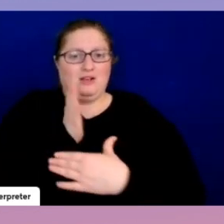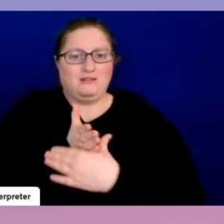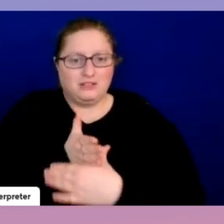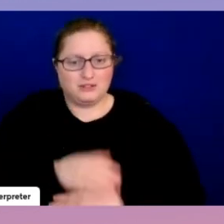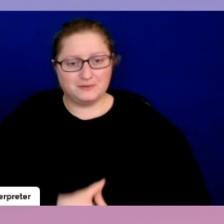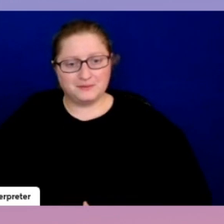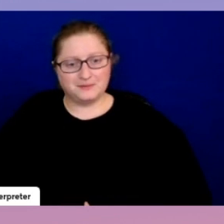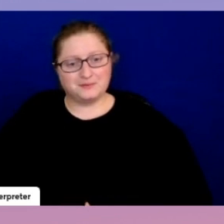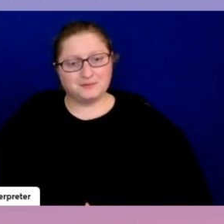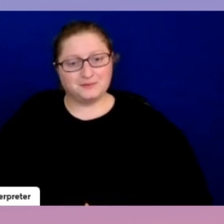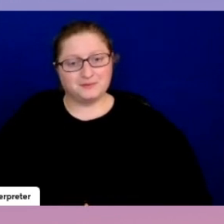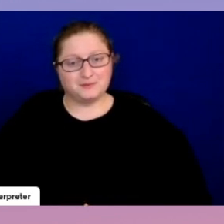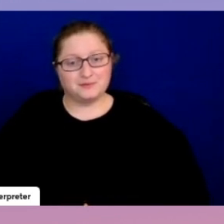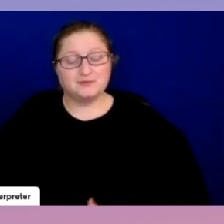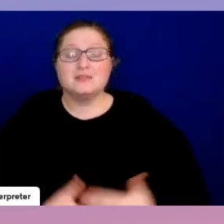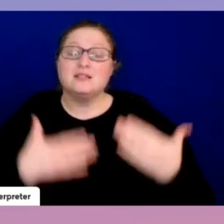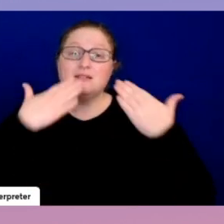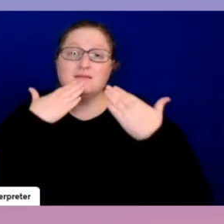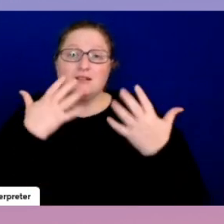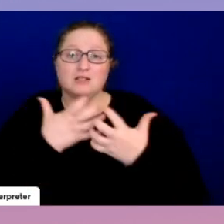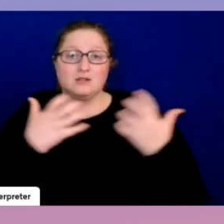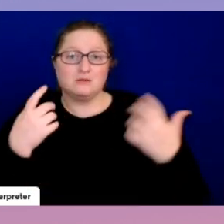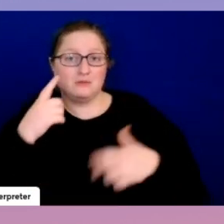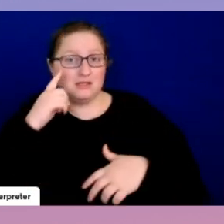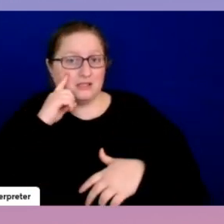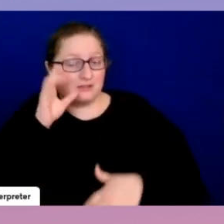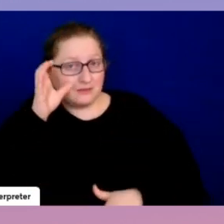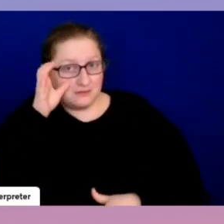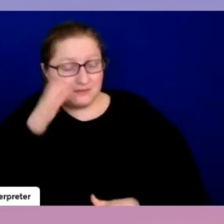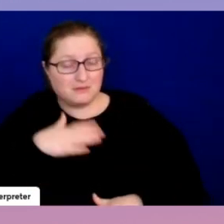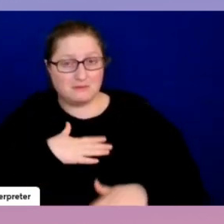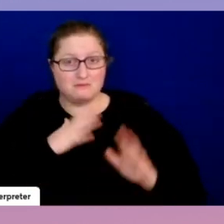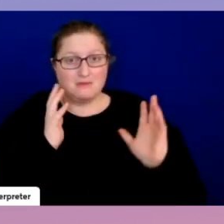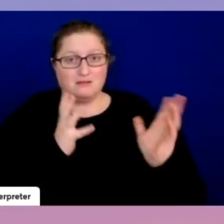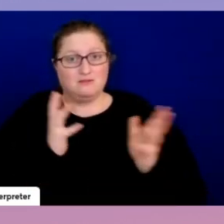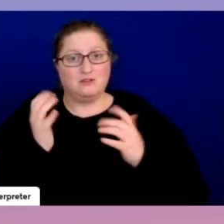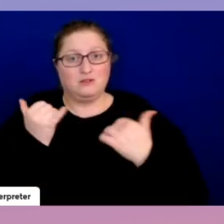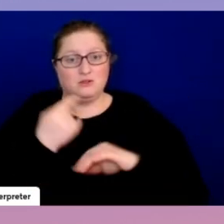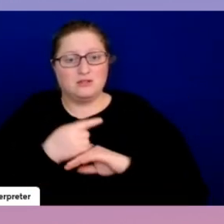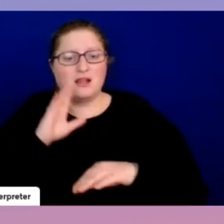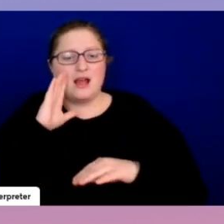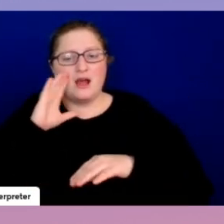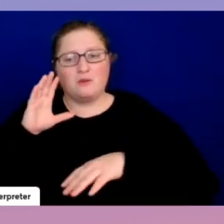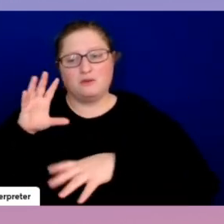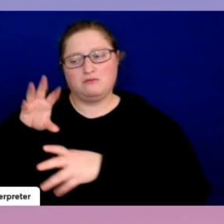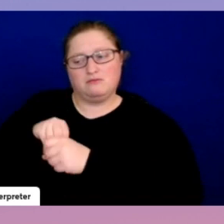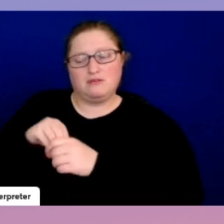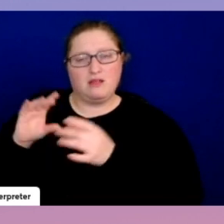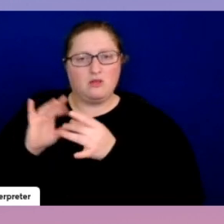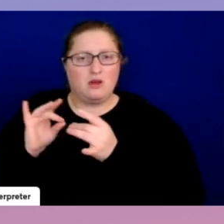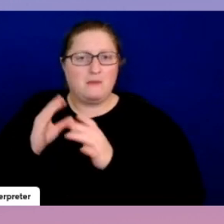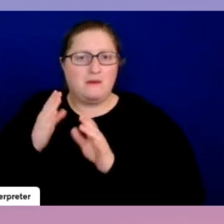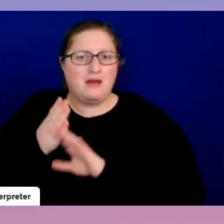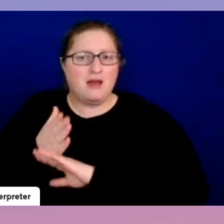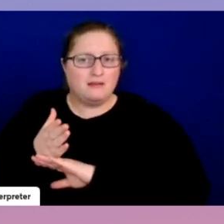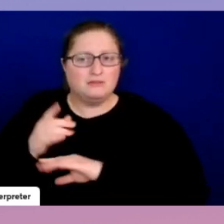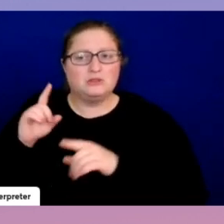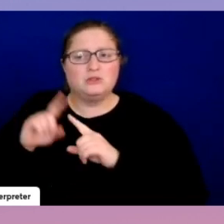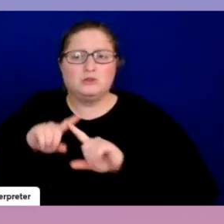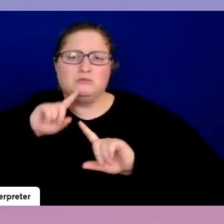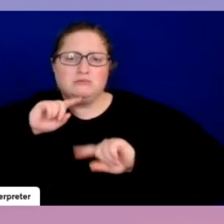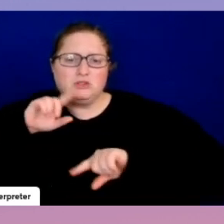So with that, thank you so much for tuning in to my talk today. I'll be in the comment section after this to answer any questions, and you can reach out to